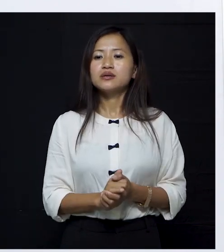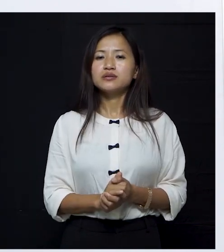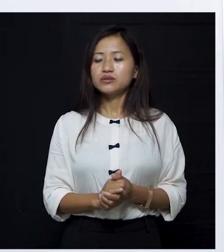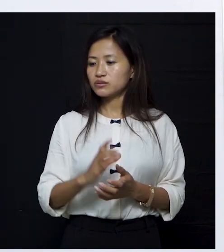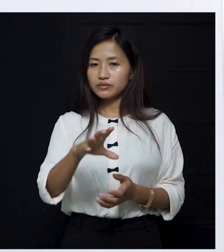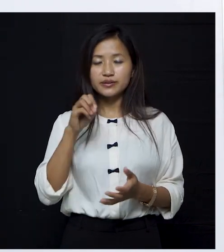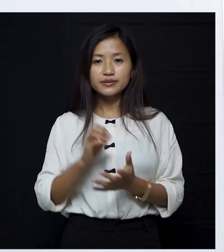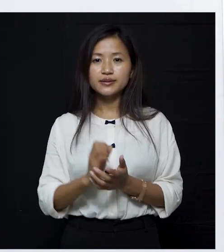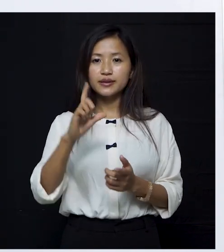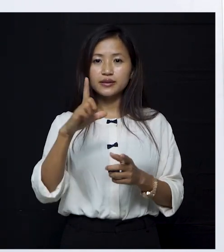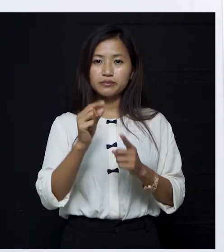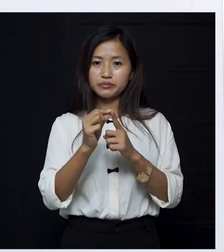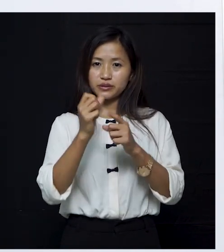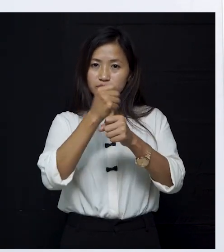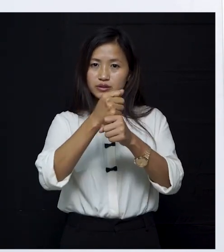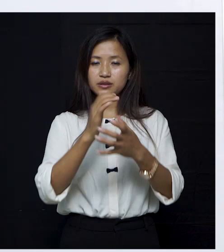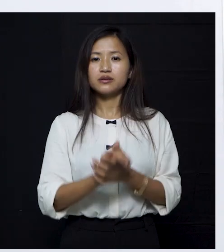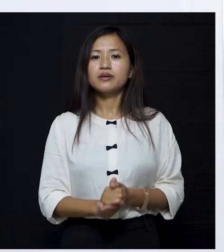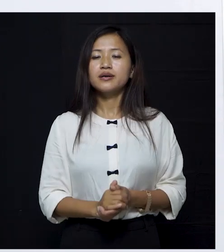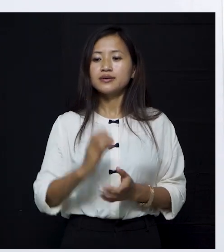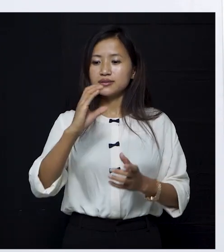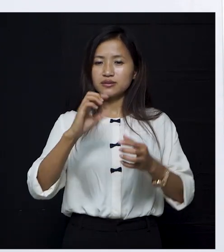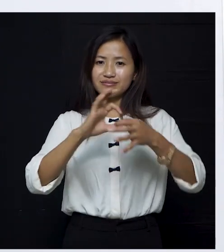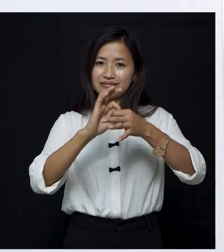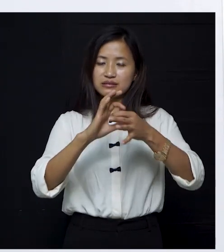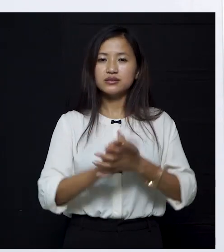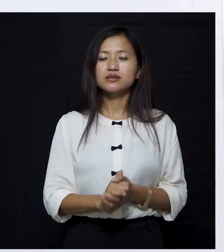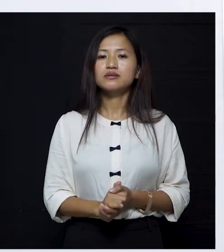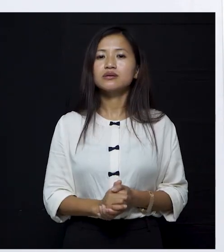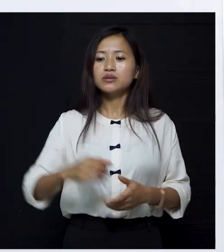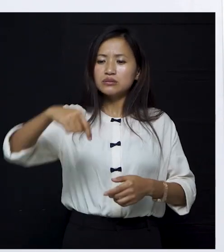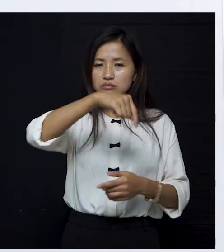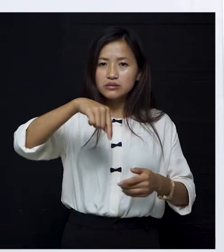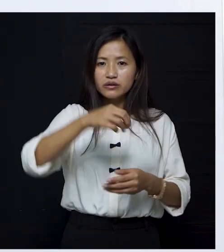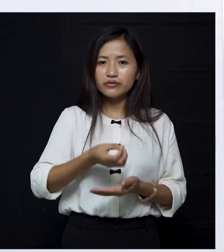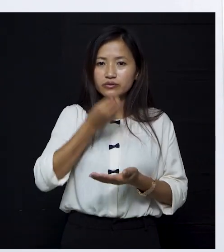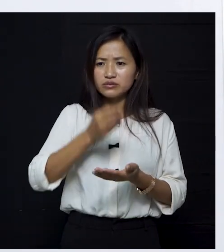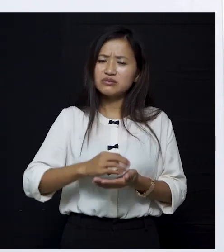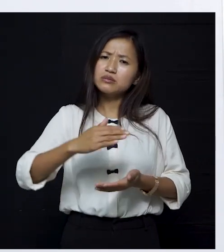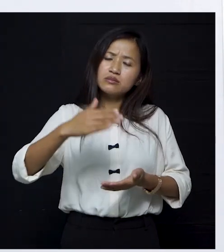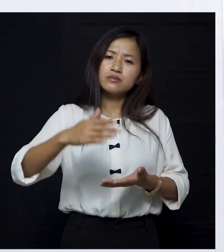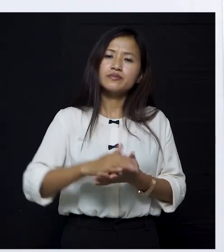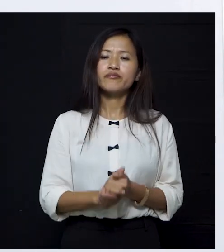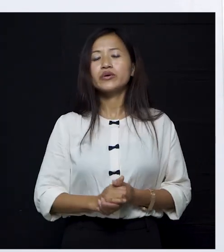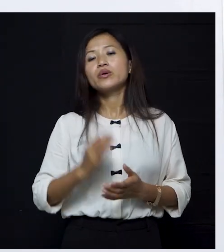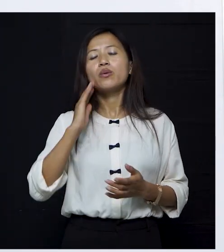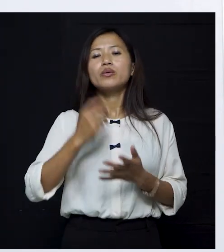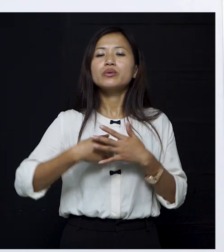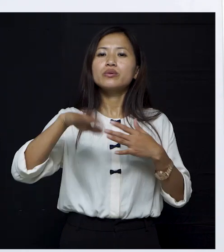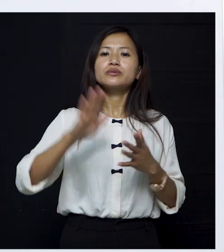LPG connection. LPG means we are talking about the gas stove, which we use to cook our food and so on, okay? So when you go